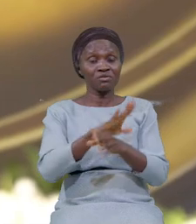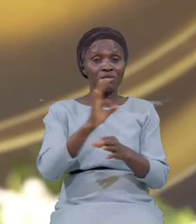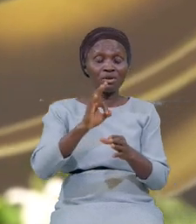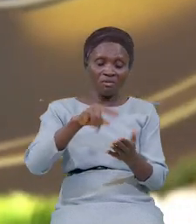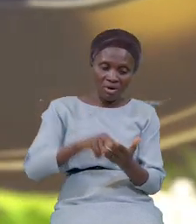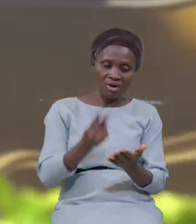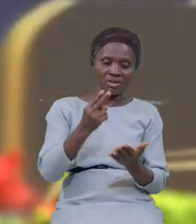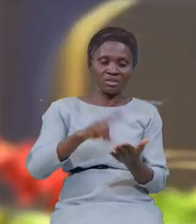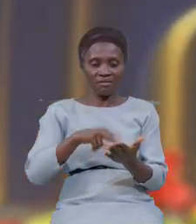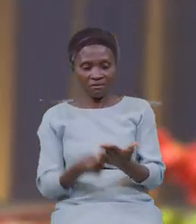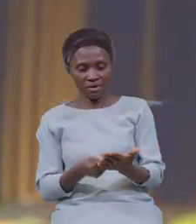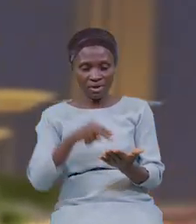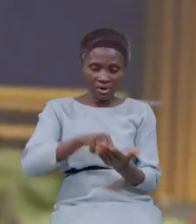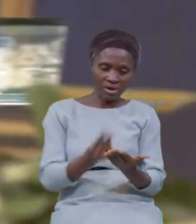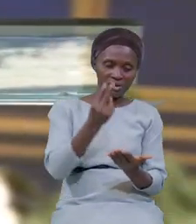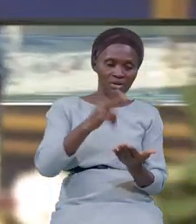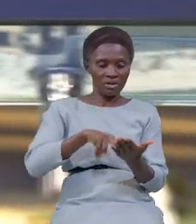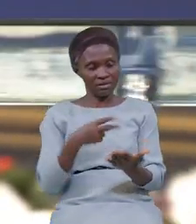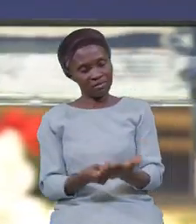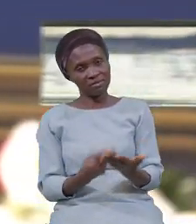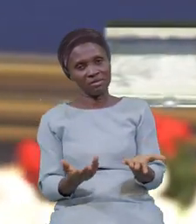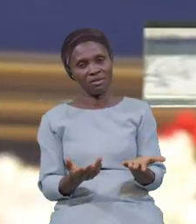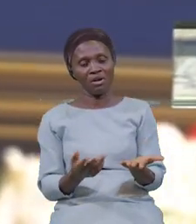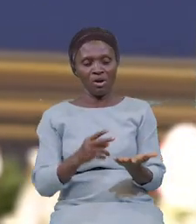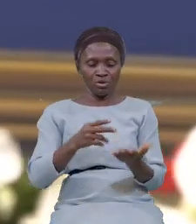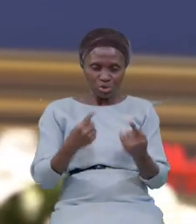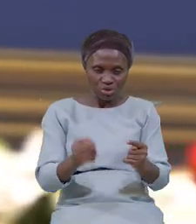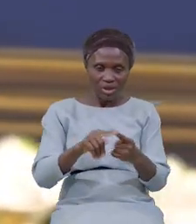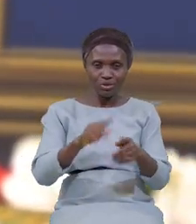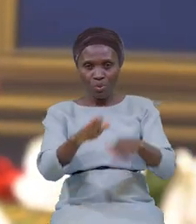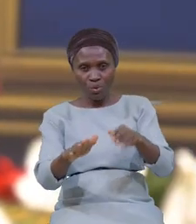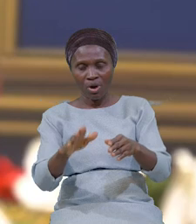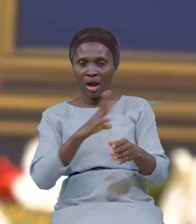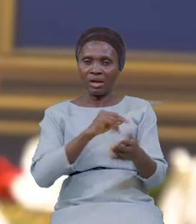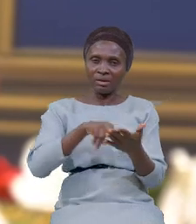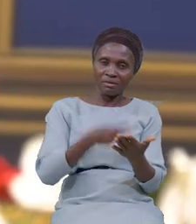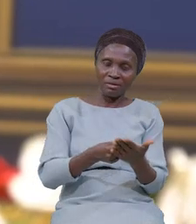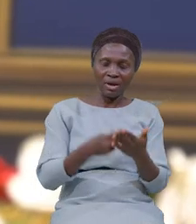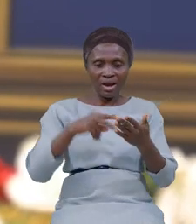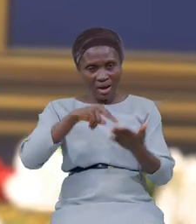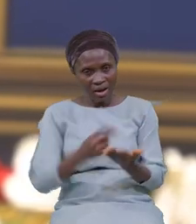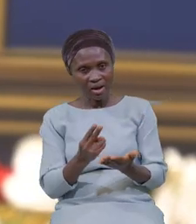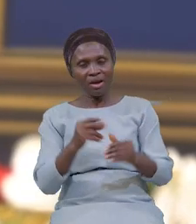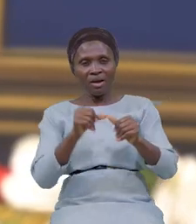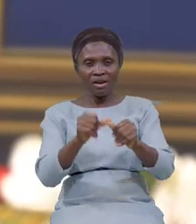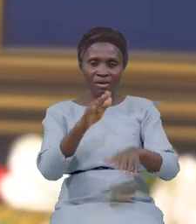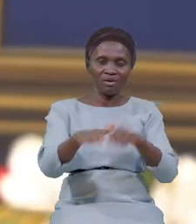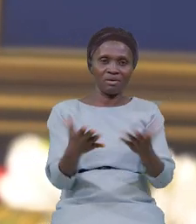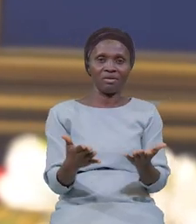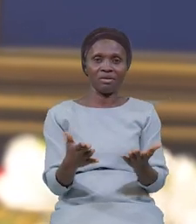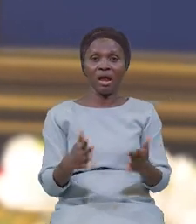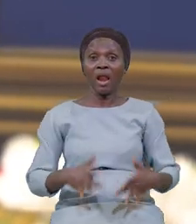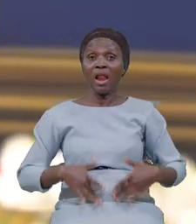Life goes with, you know, trying to walk and stumbling. And life begins in a way